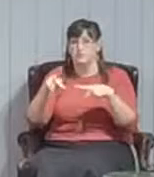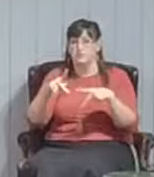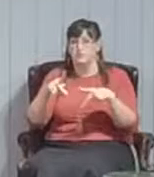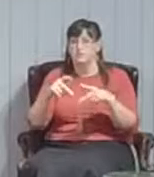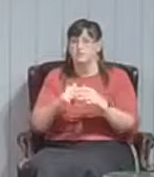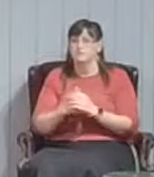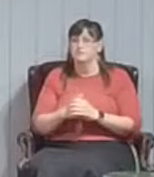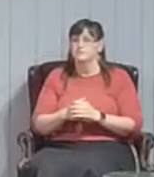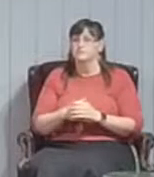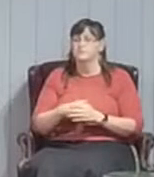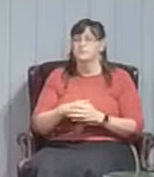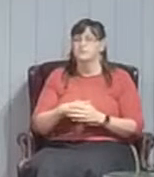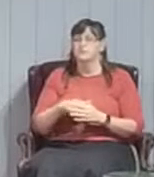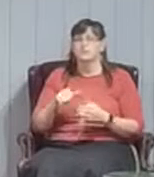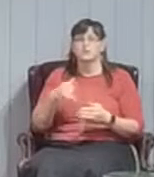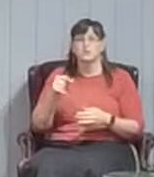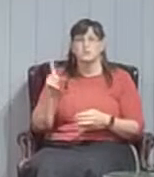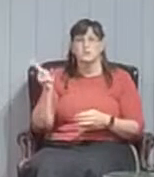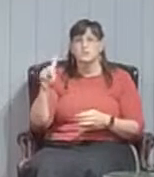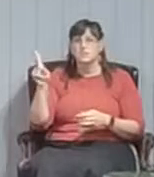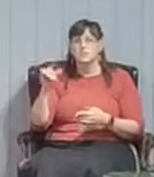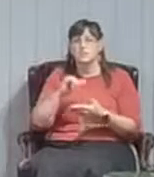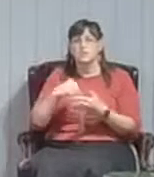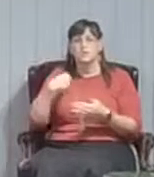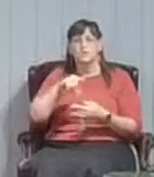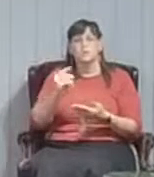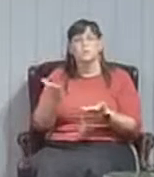all, it's something that we want.